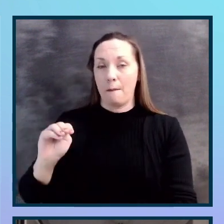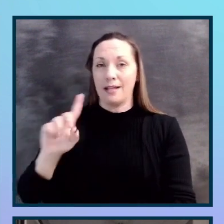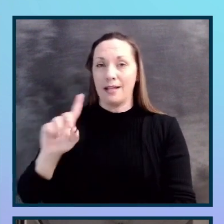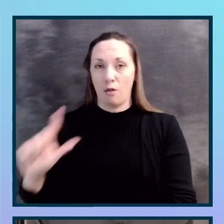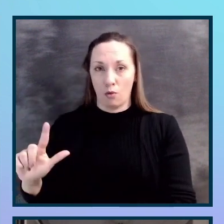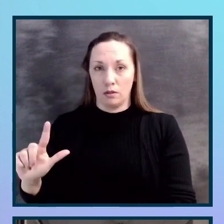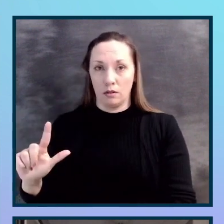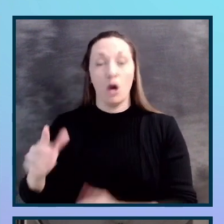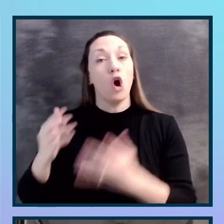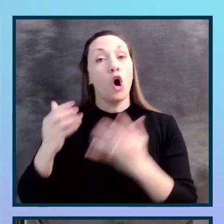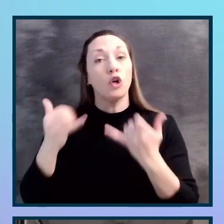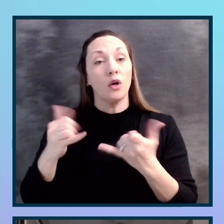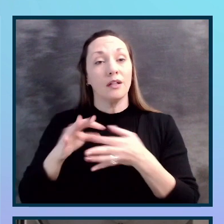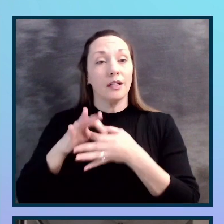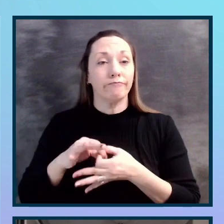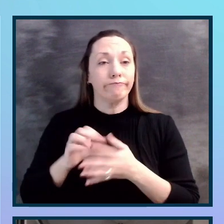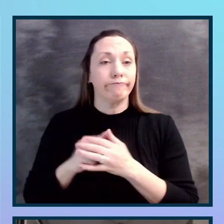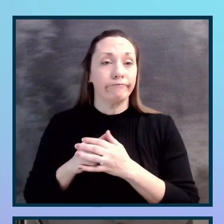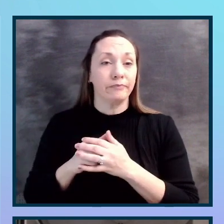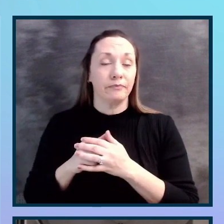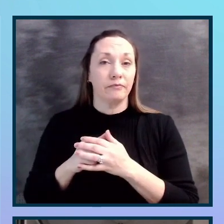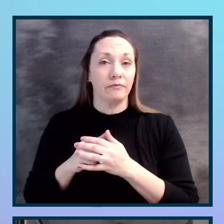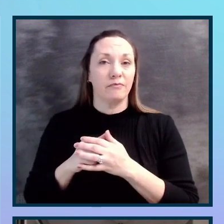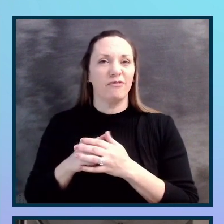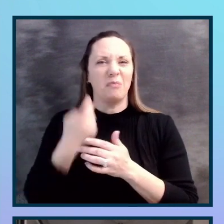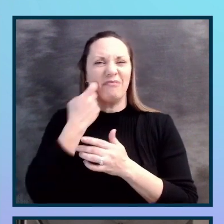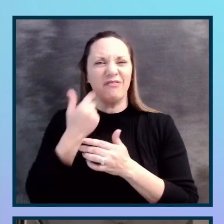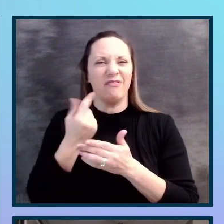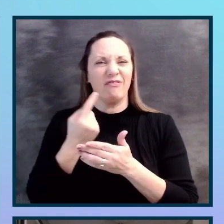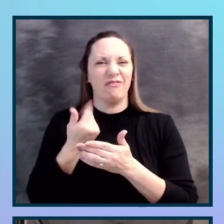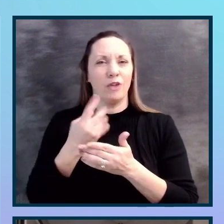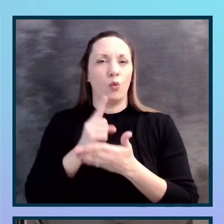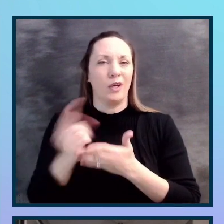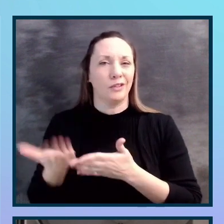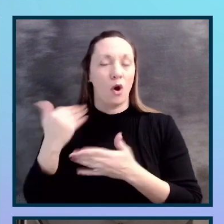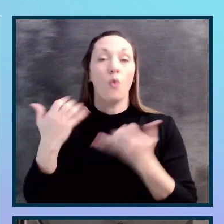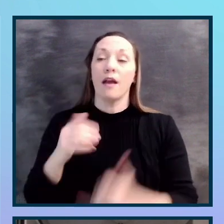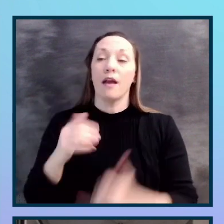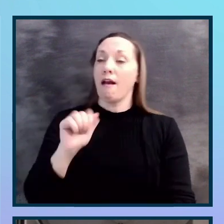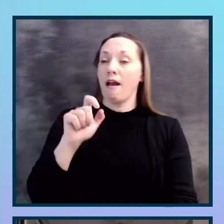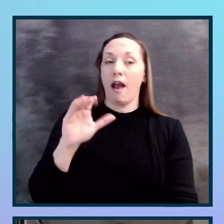Currently, as of when these slides were made a few weeks ago, Axe Core now has